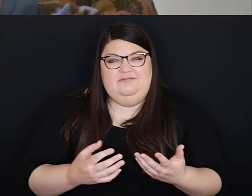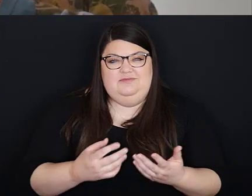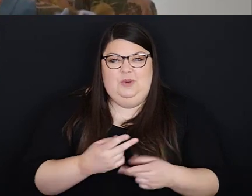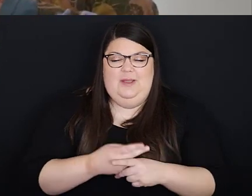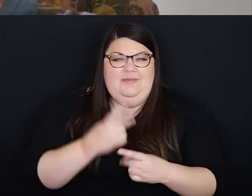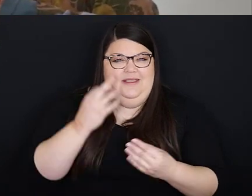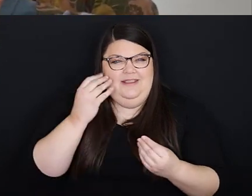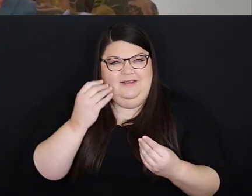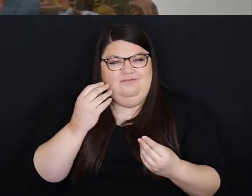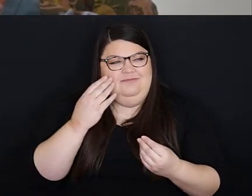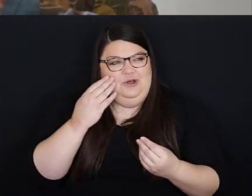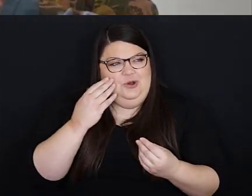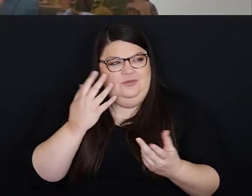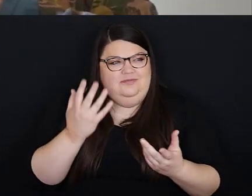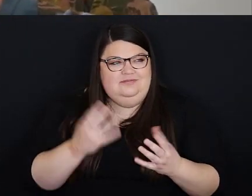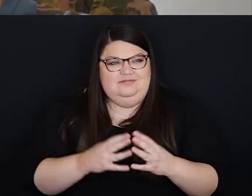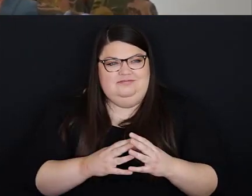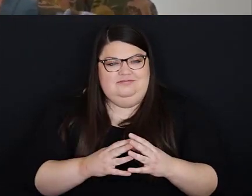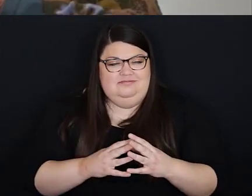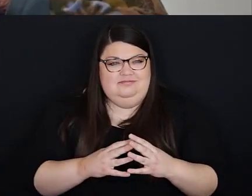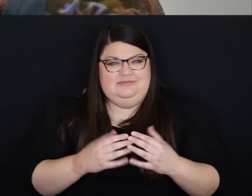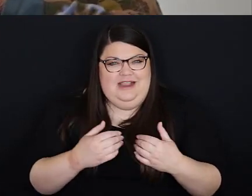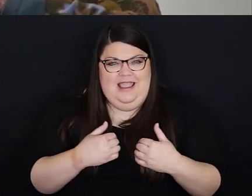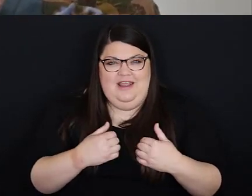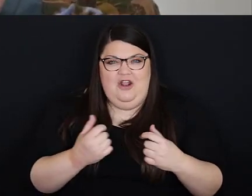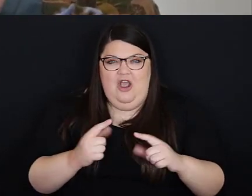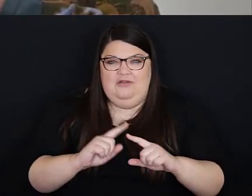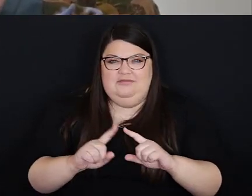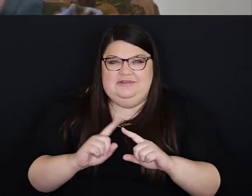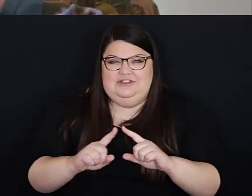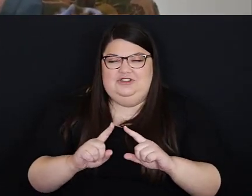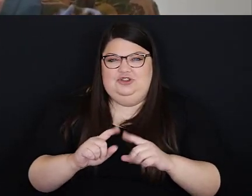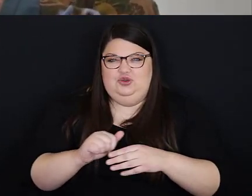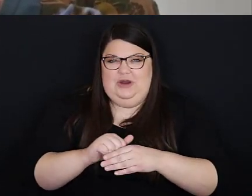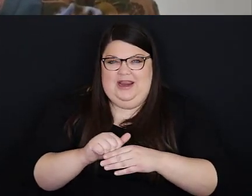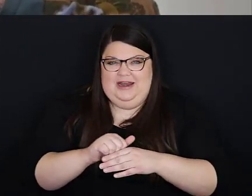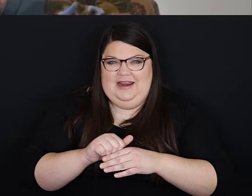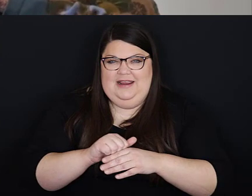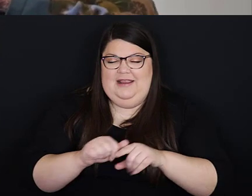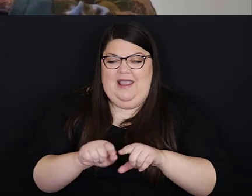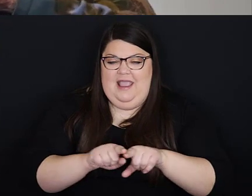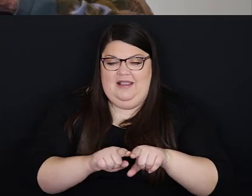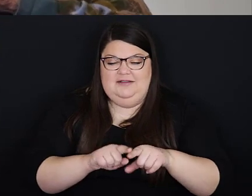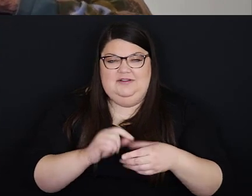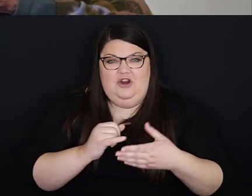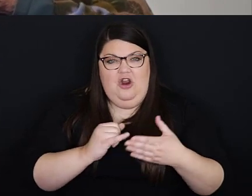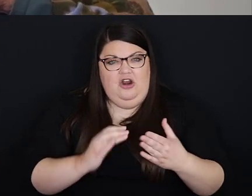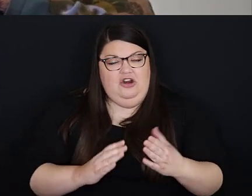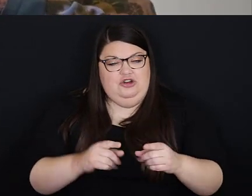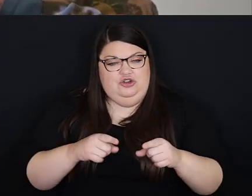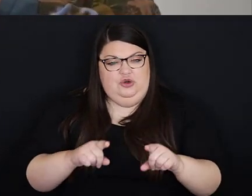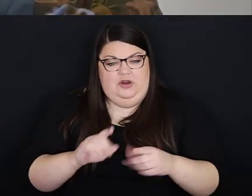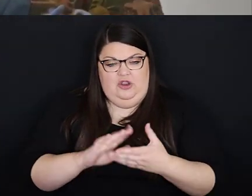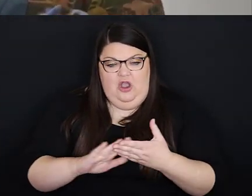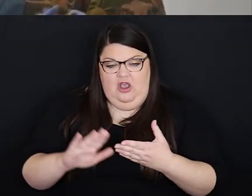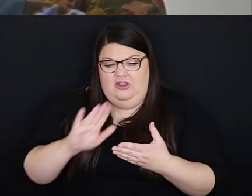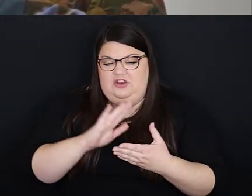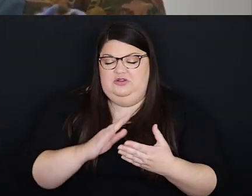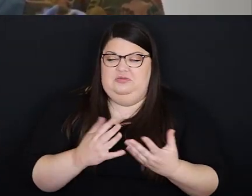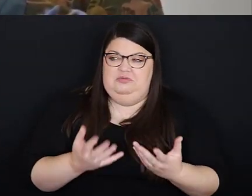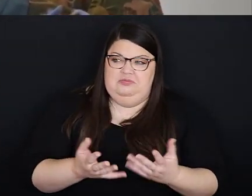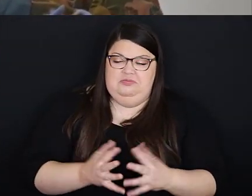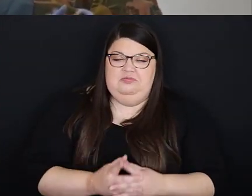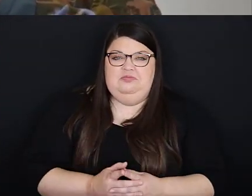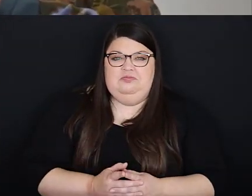and so I kept thinking about it, you know, I had all this training as an artist in college and so